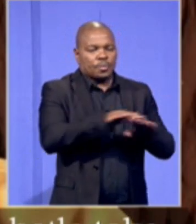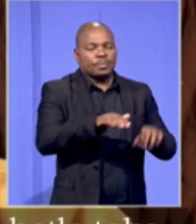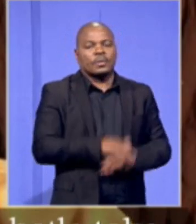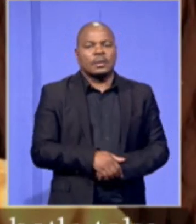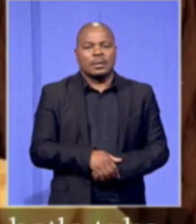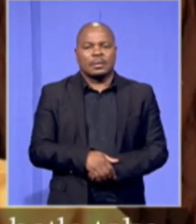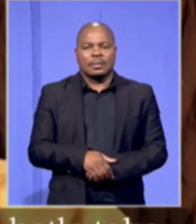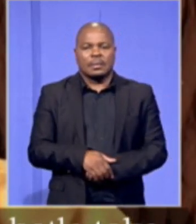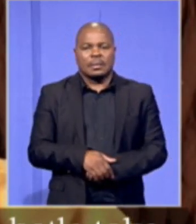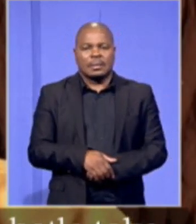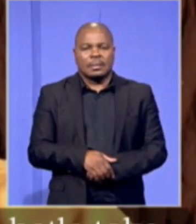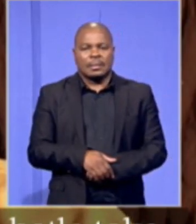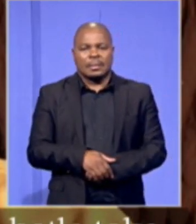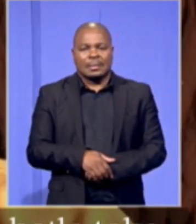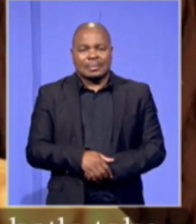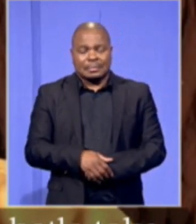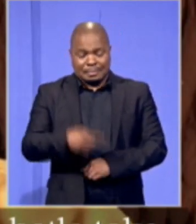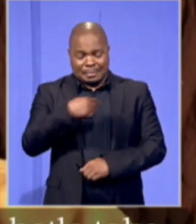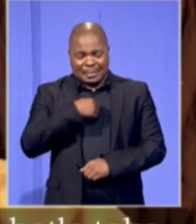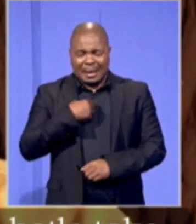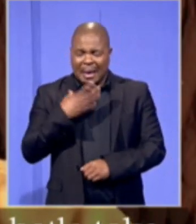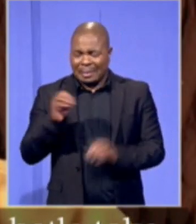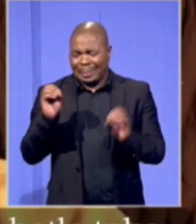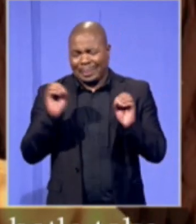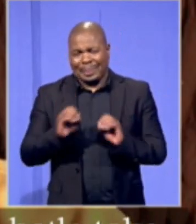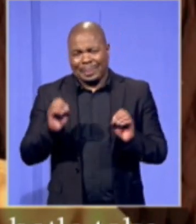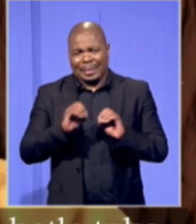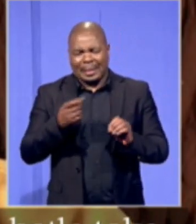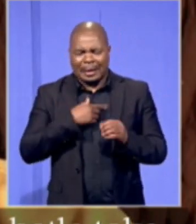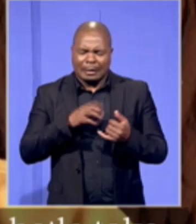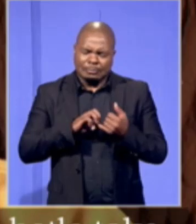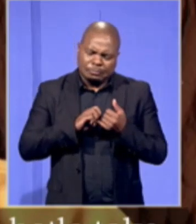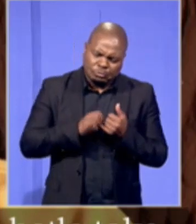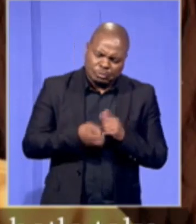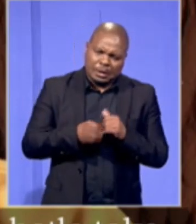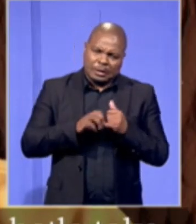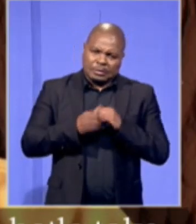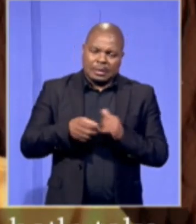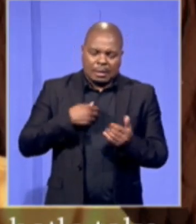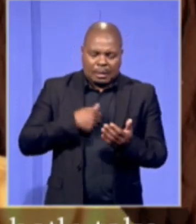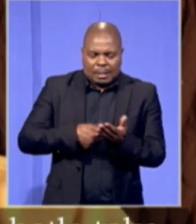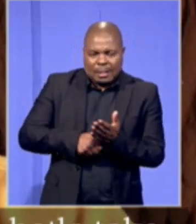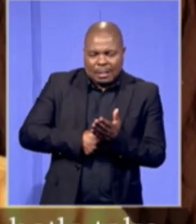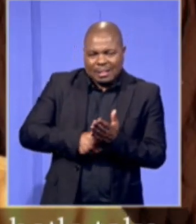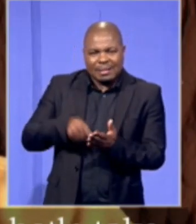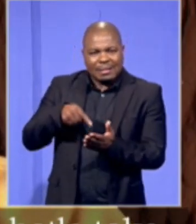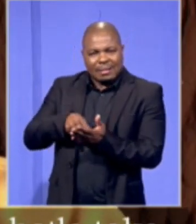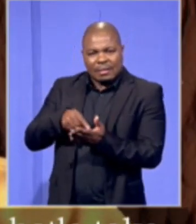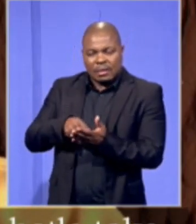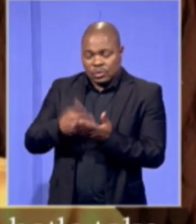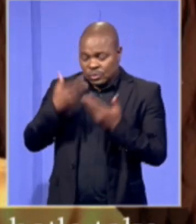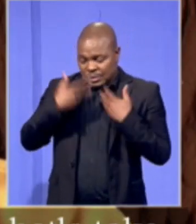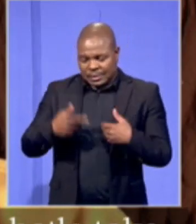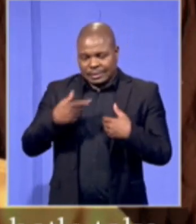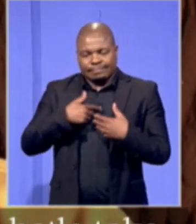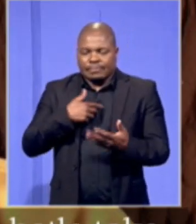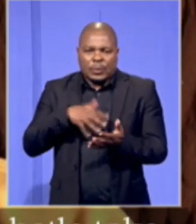ke sa itsholela la di sepe ngwana ndio ke ne ke mo sokolela ke tshela ka bench ke se kowa ka mpona ke ntse